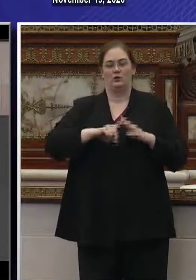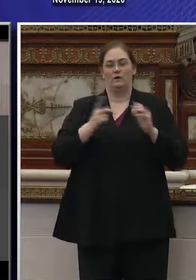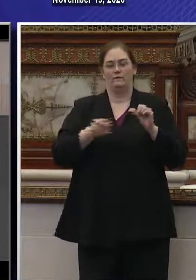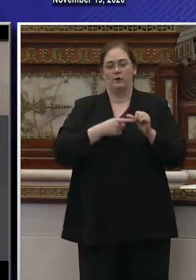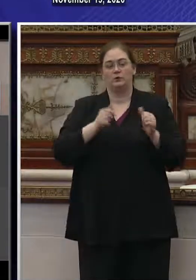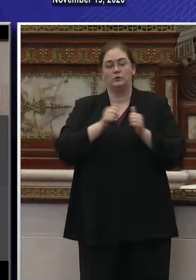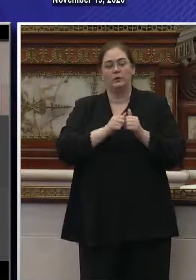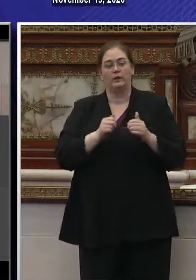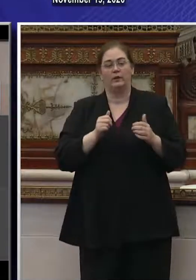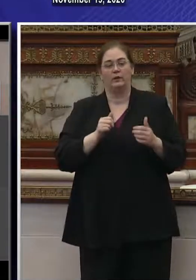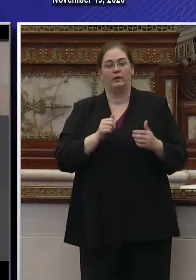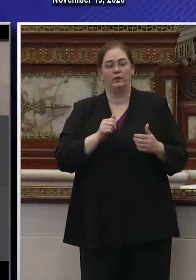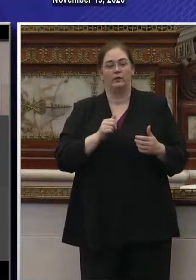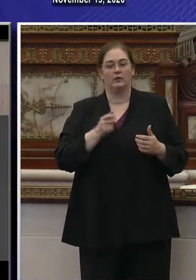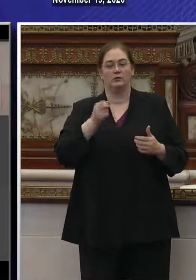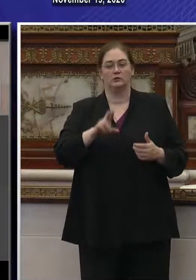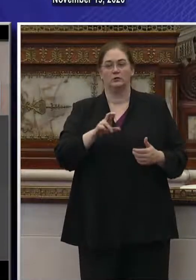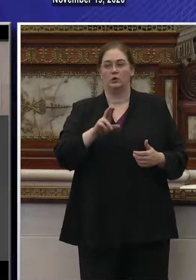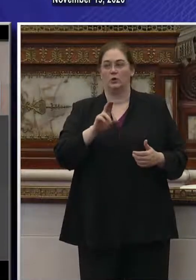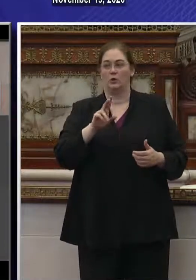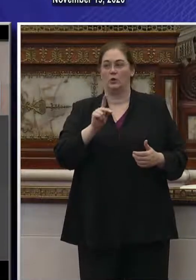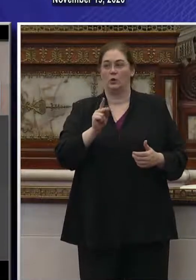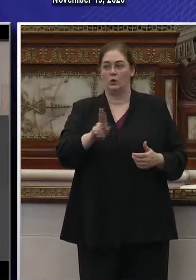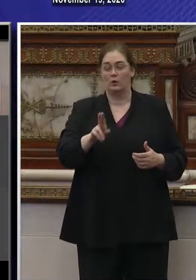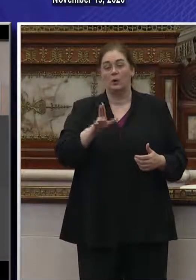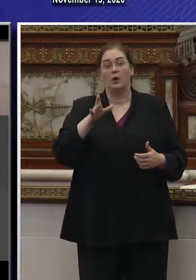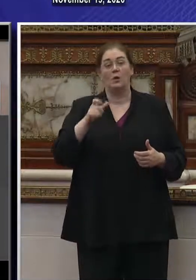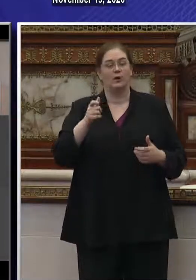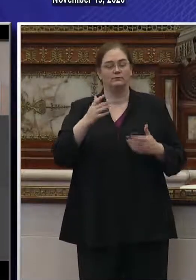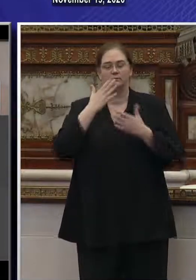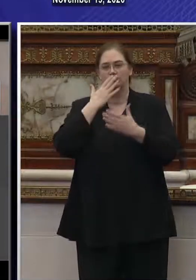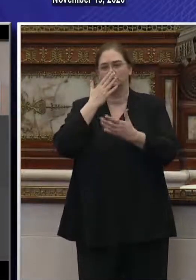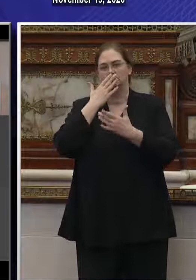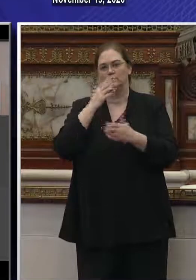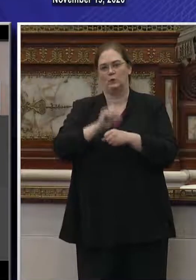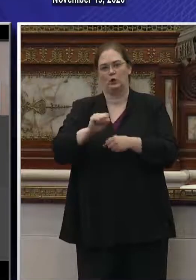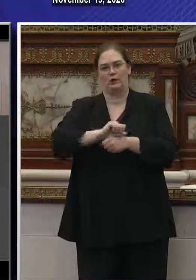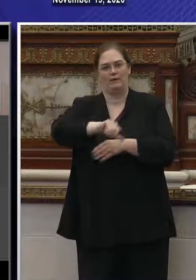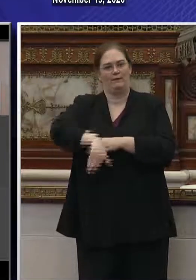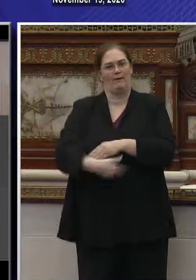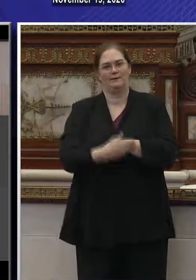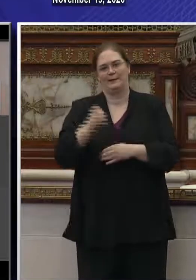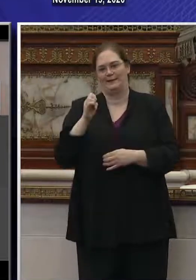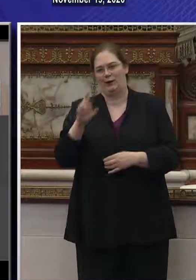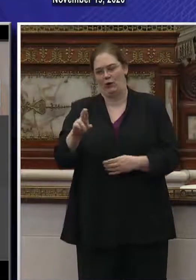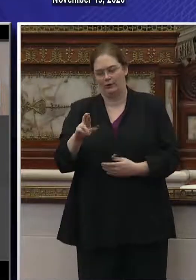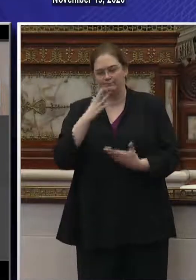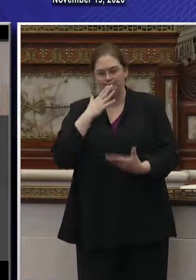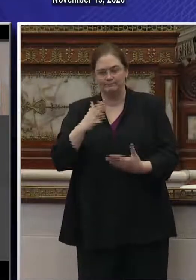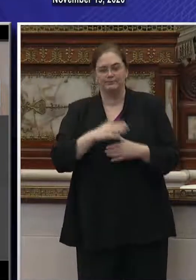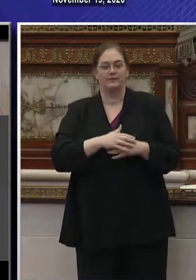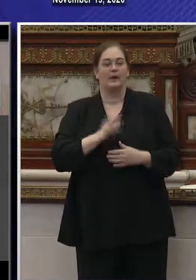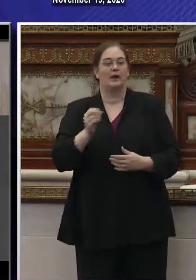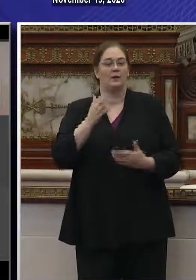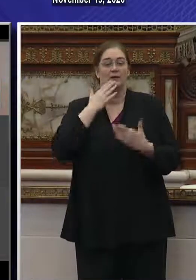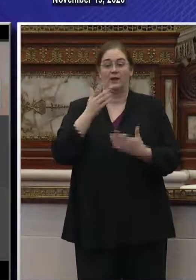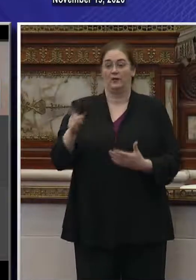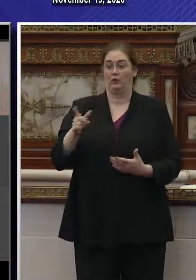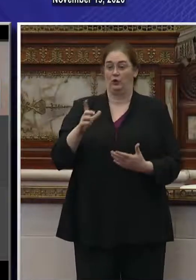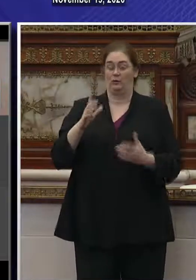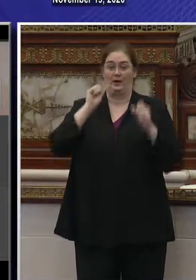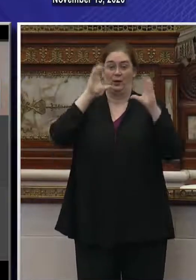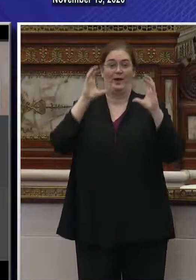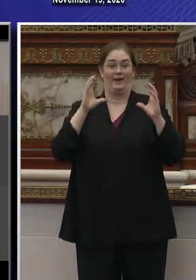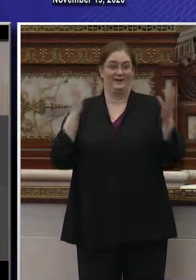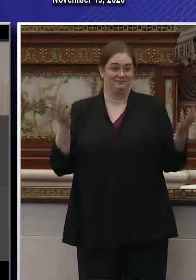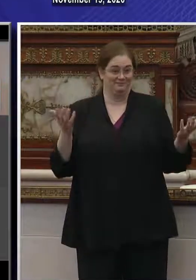with Dr. Bonk. One, I want to thank you for working nights at the ER, and I want to thank you for being